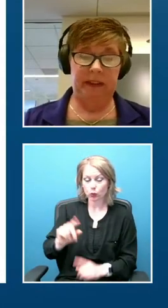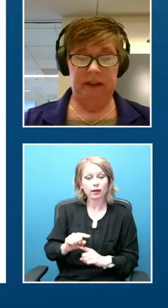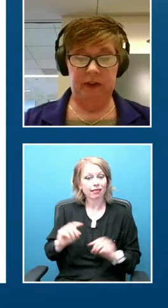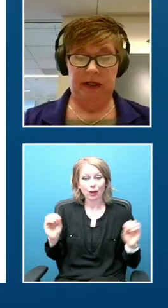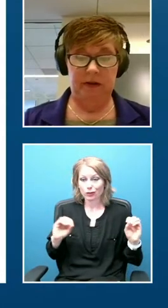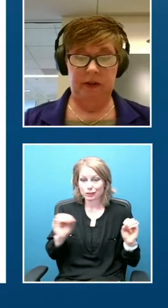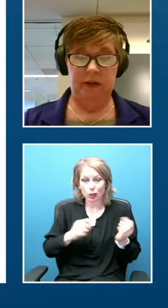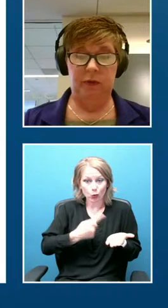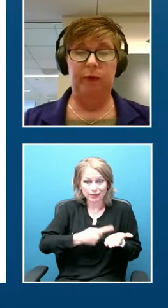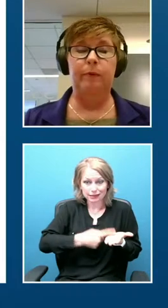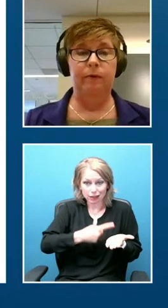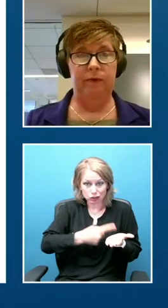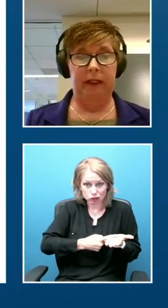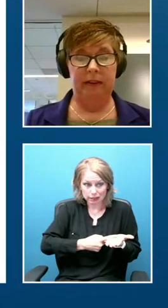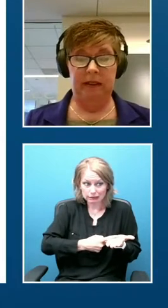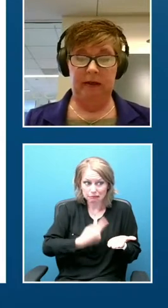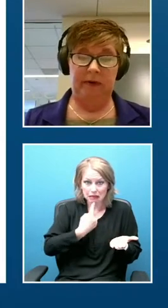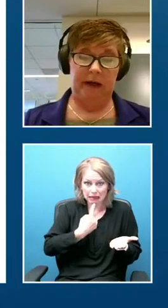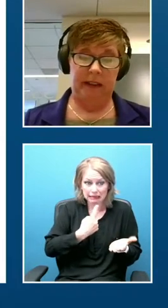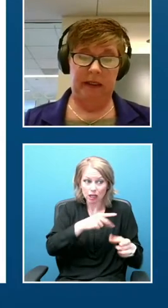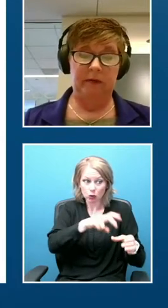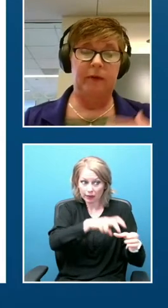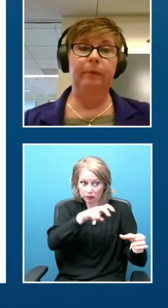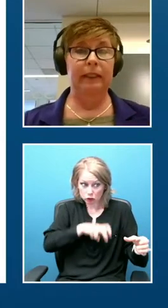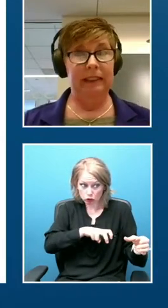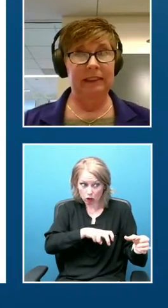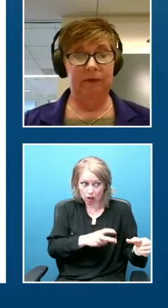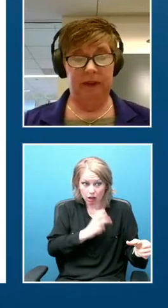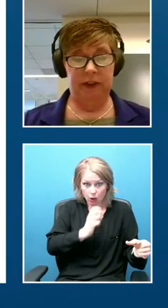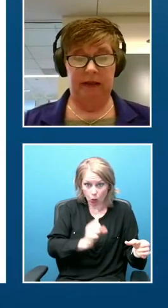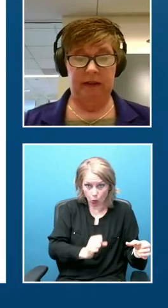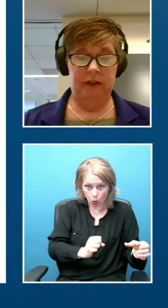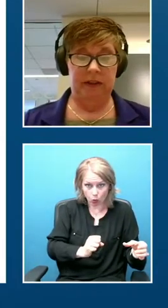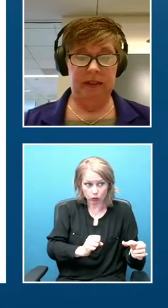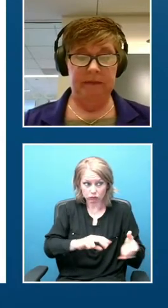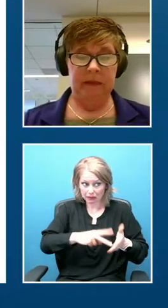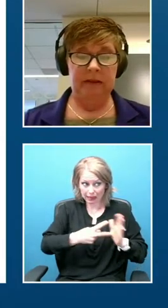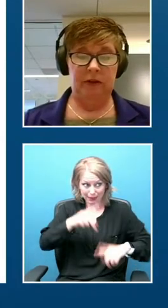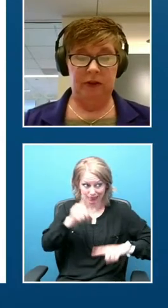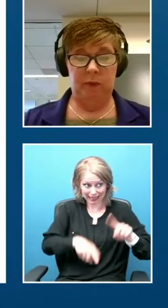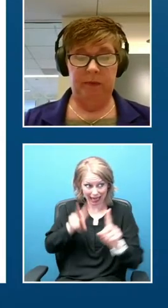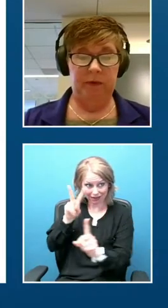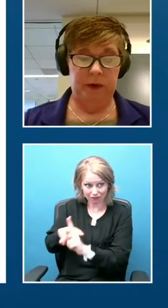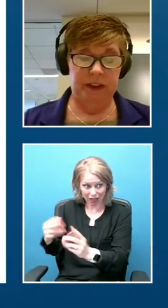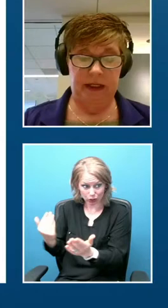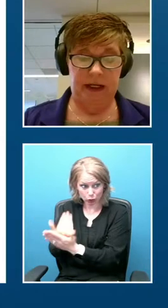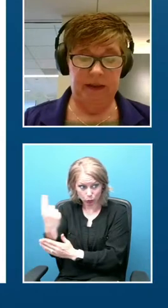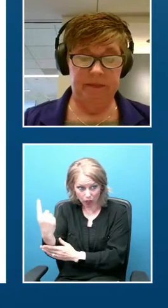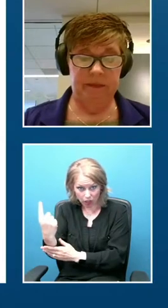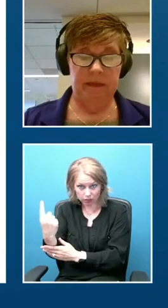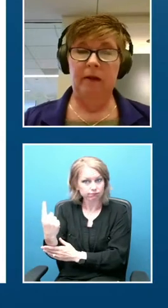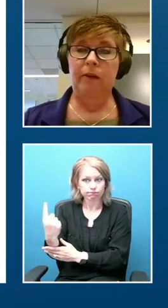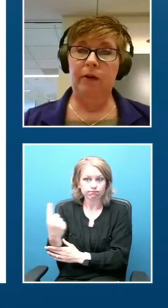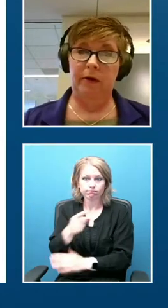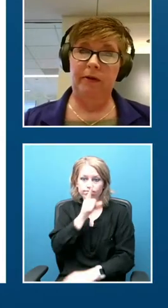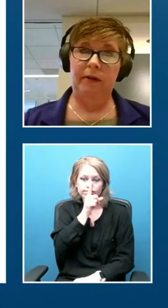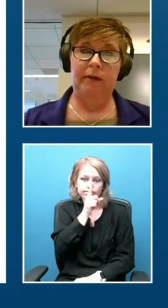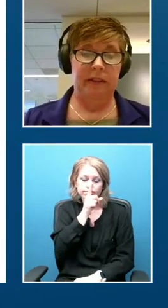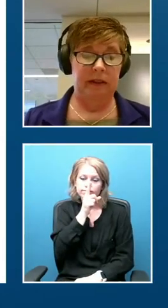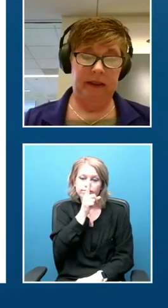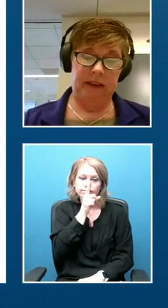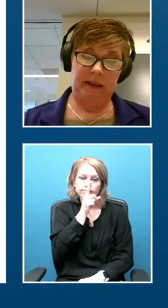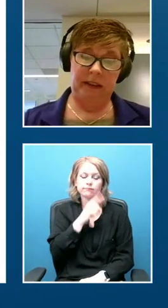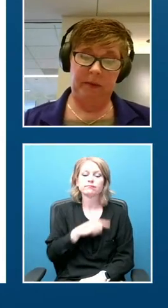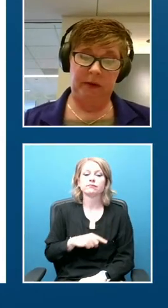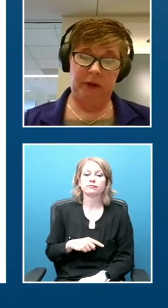of the pending challenges would prevent filing of completely different challenges, such as the one before you today. Third, there